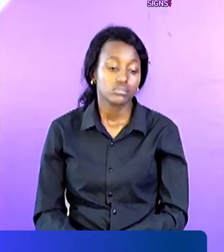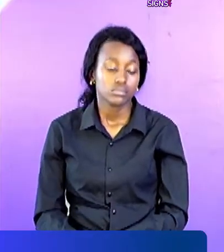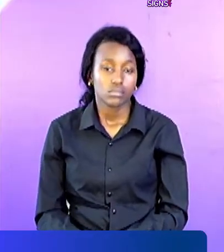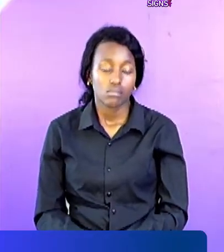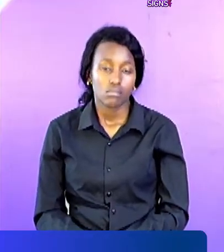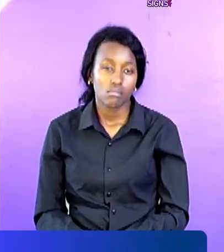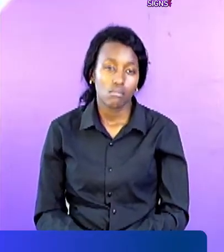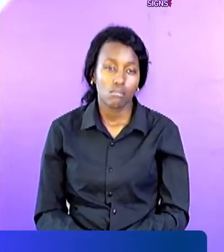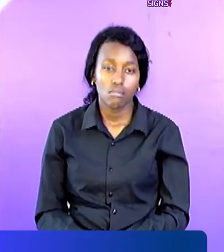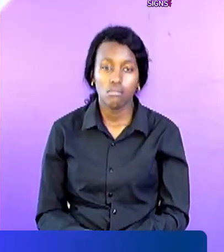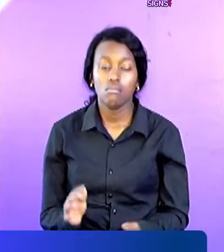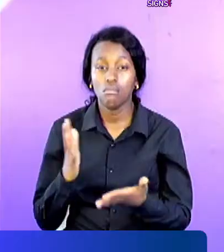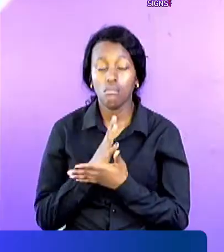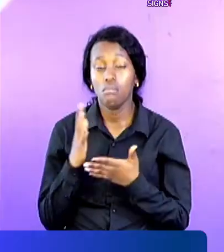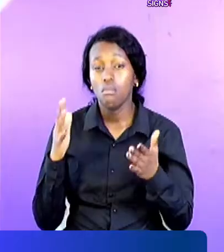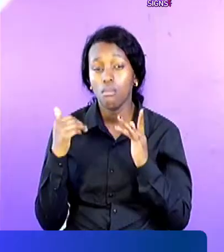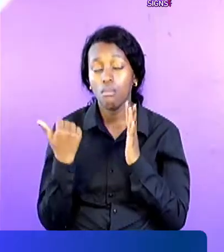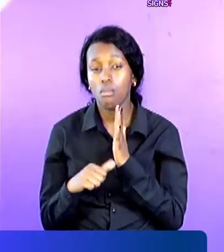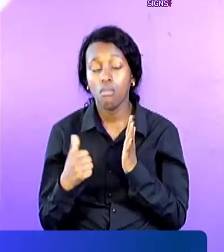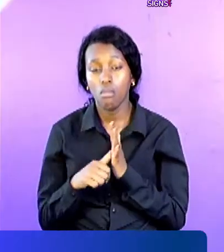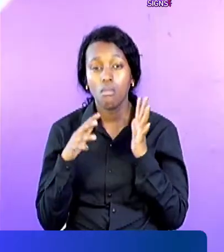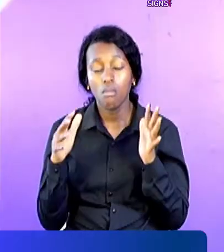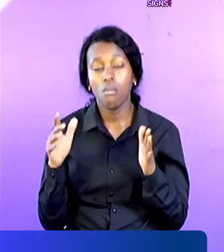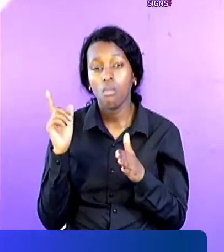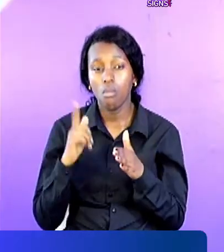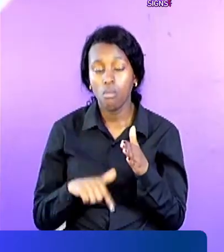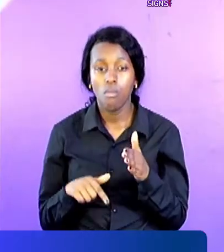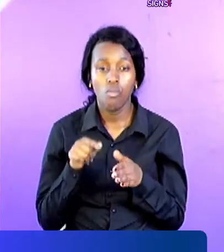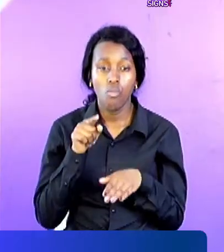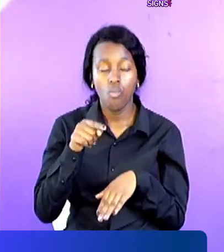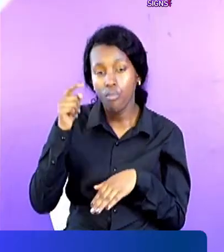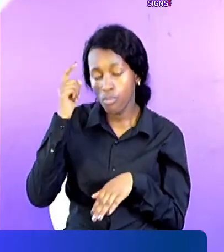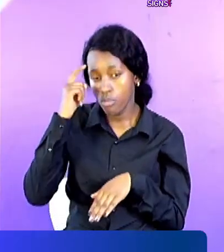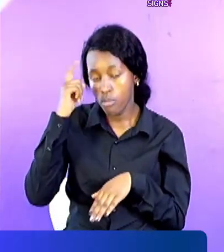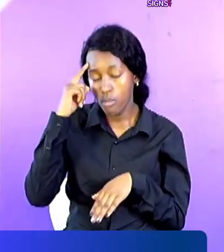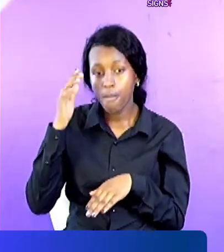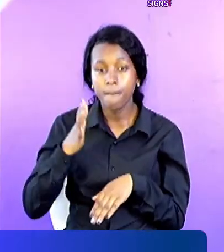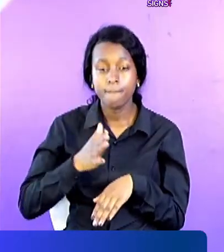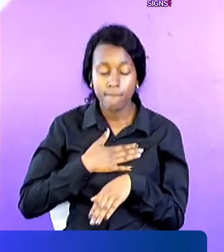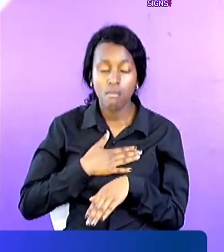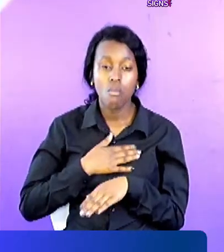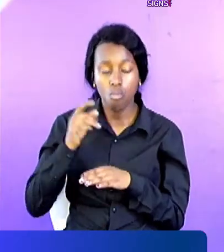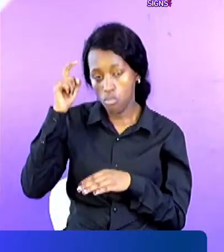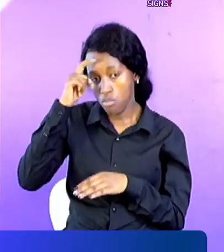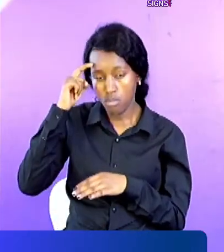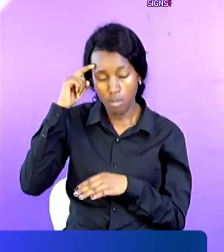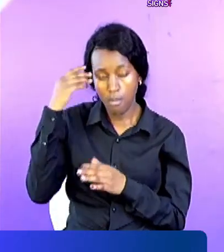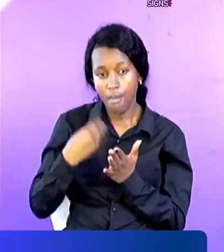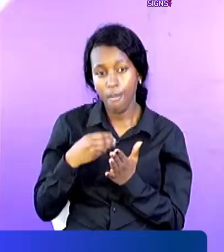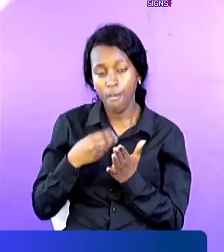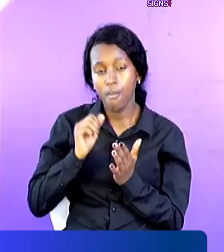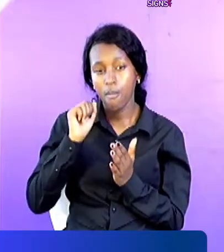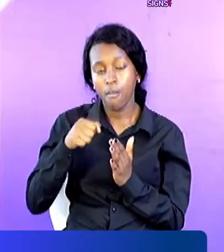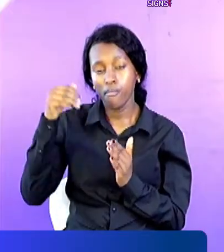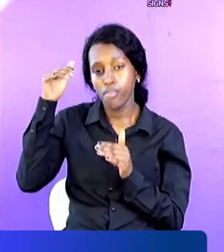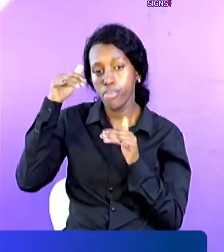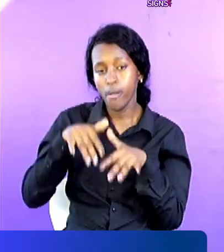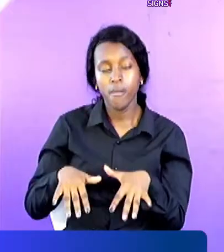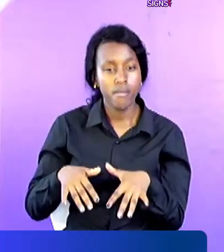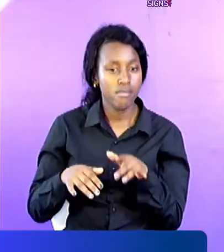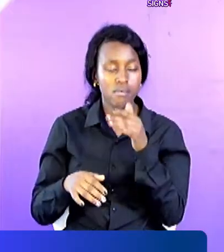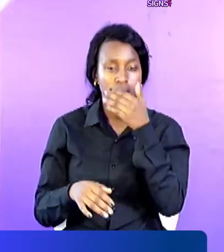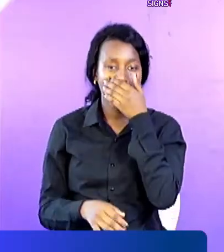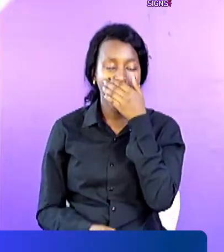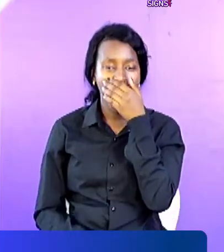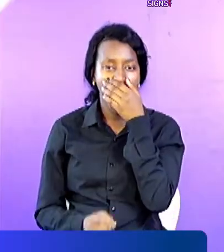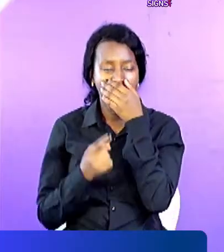objective is that your initial principal can actually go down, both for treasury bonds as well as property.